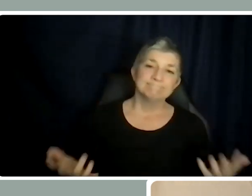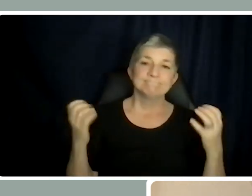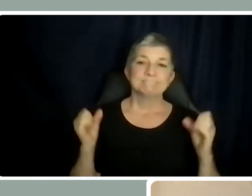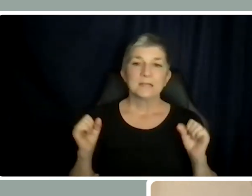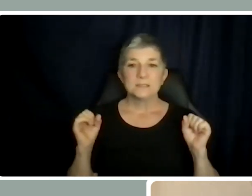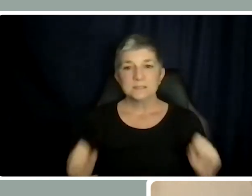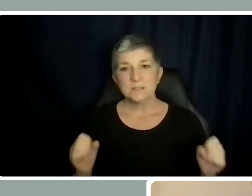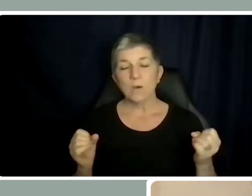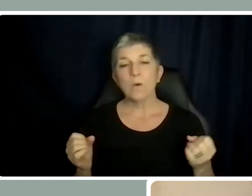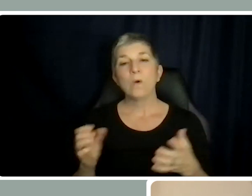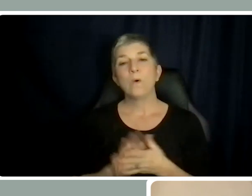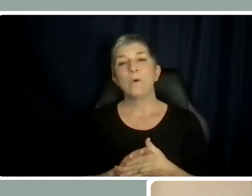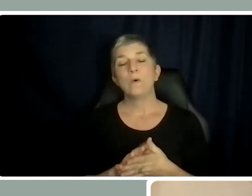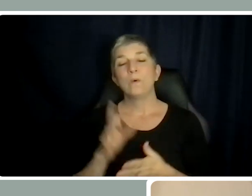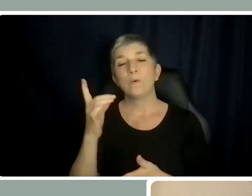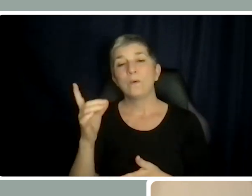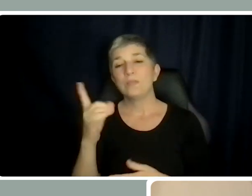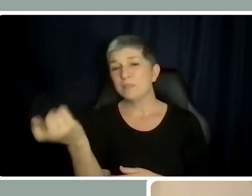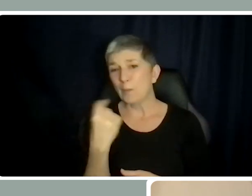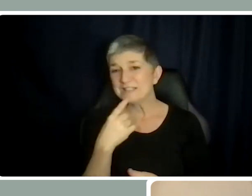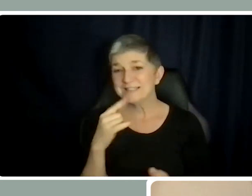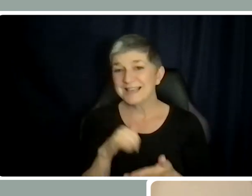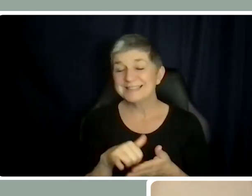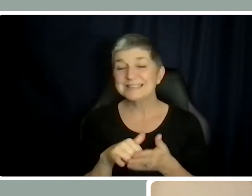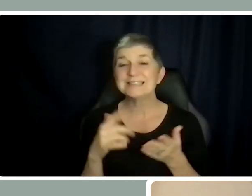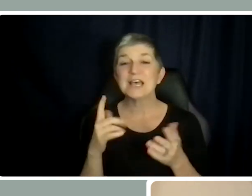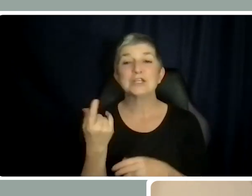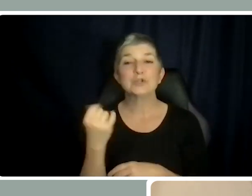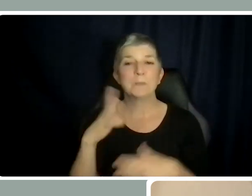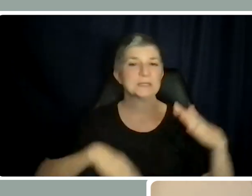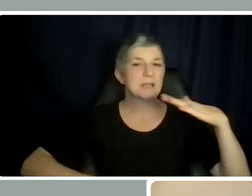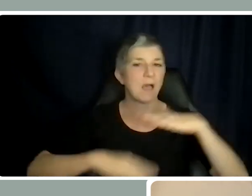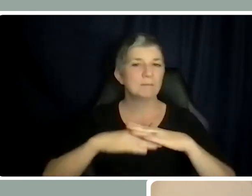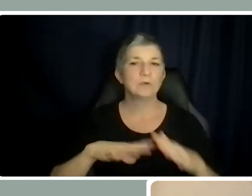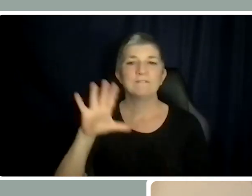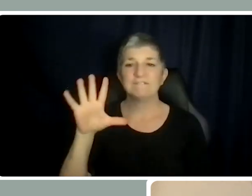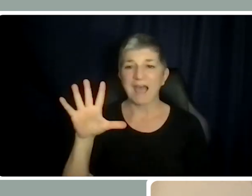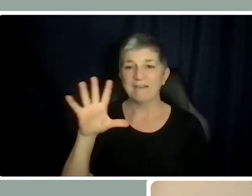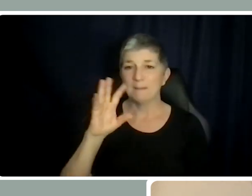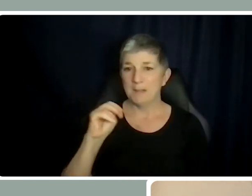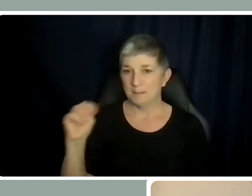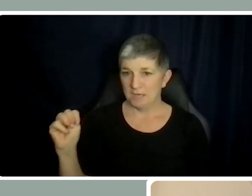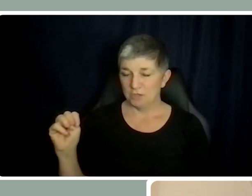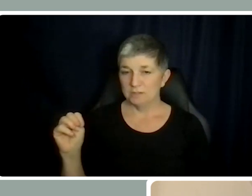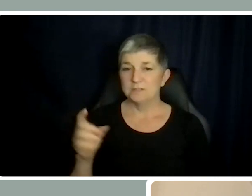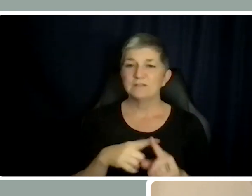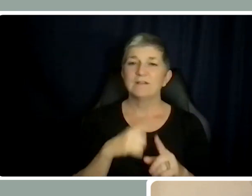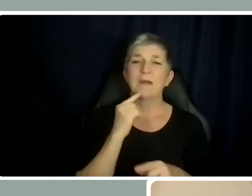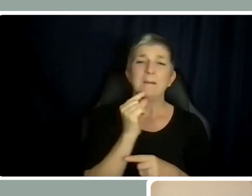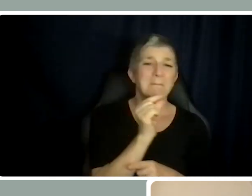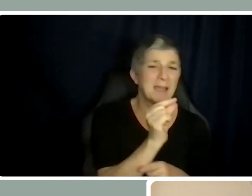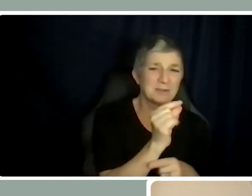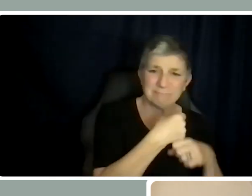the question asker is asking about are tumors that are up to 5 millimeters. So anywhere from sort of like